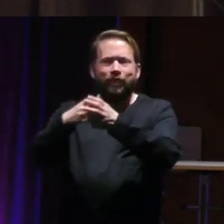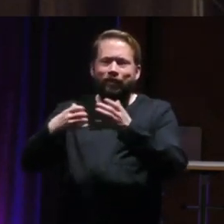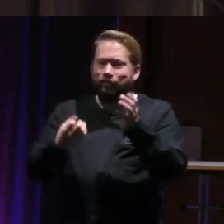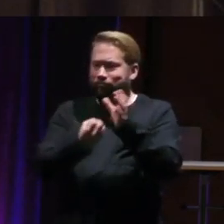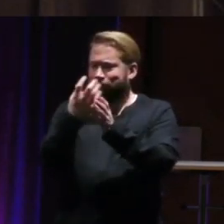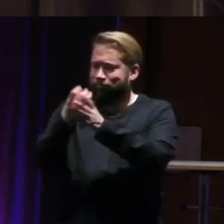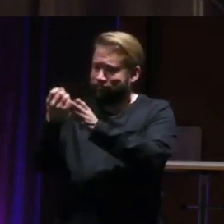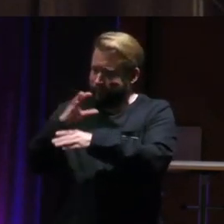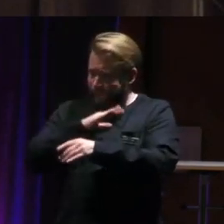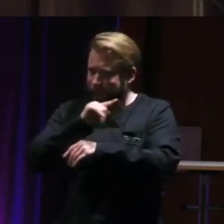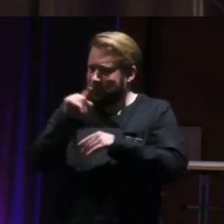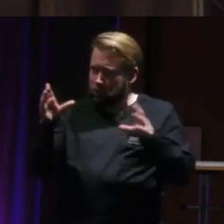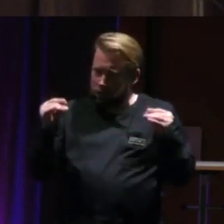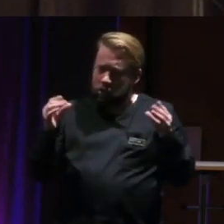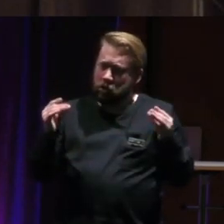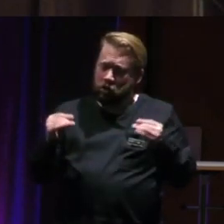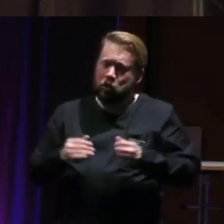but there is a